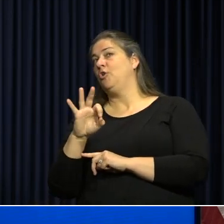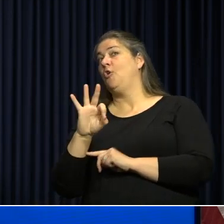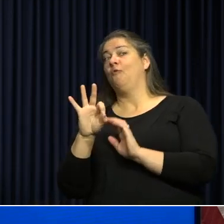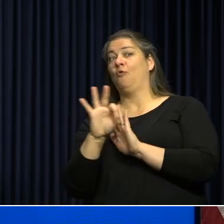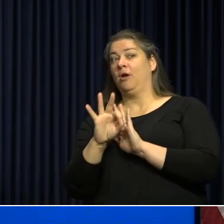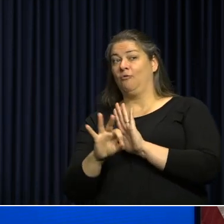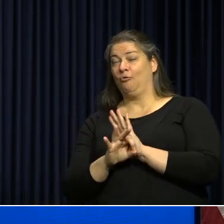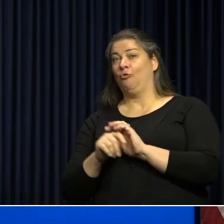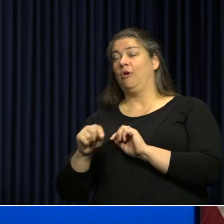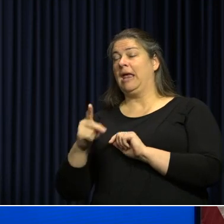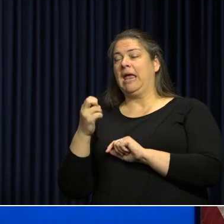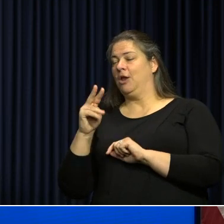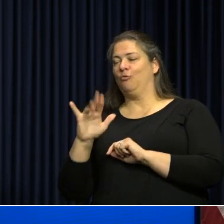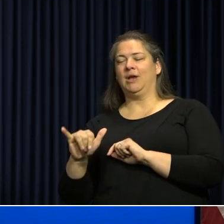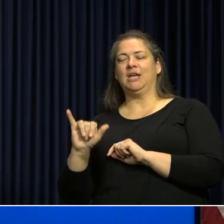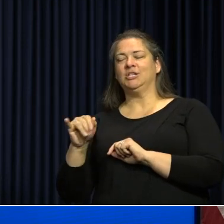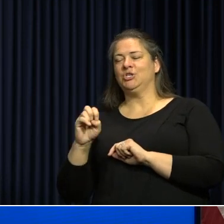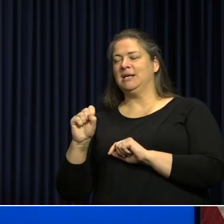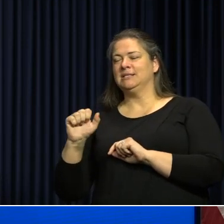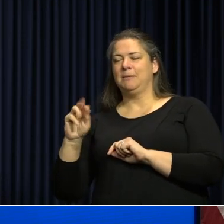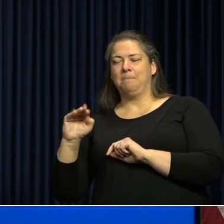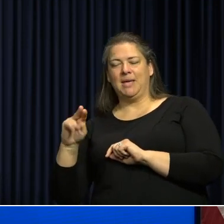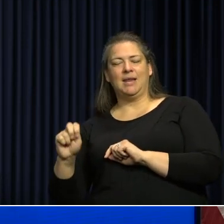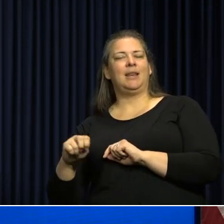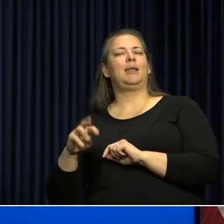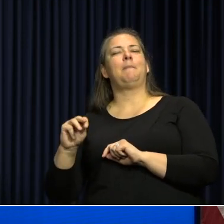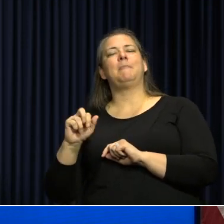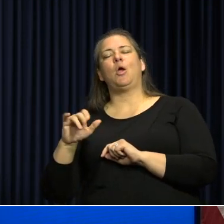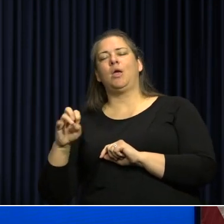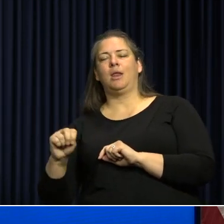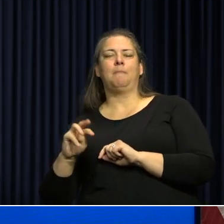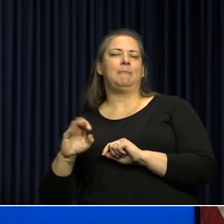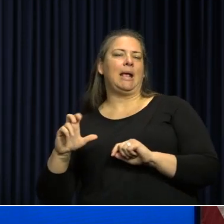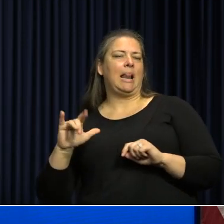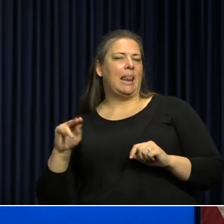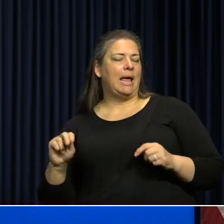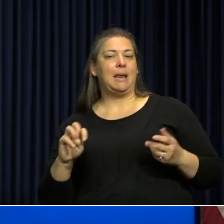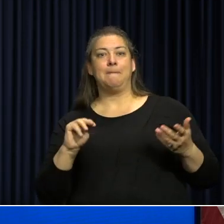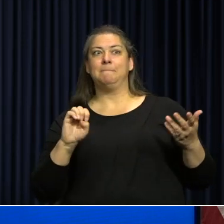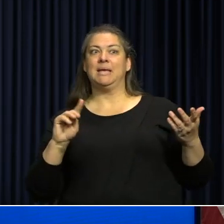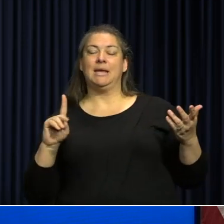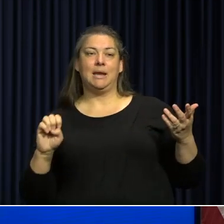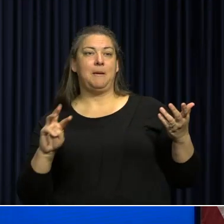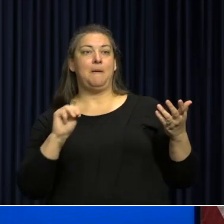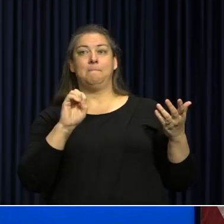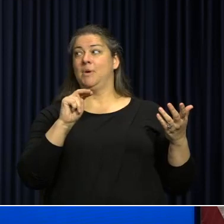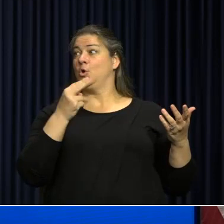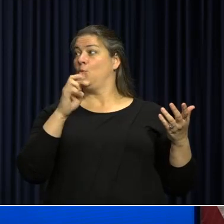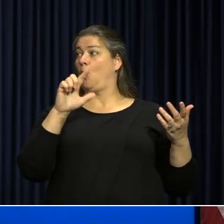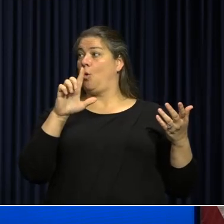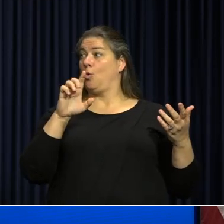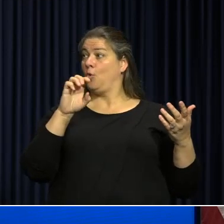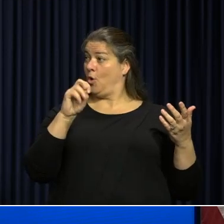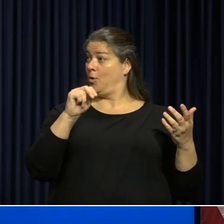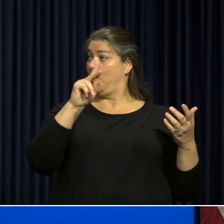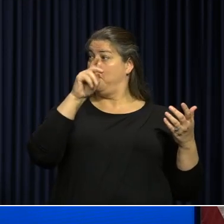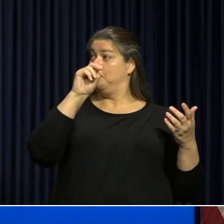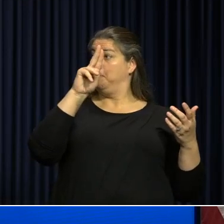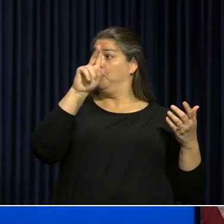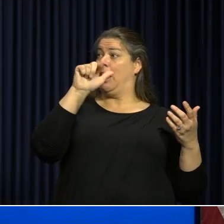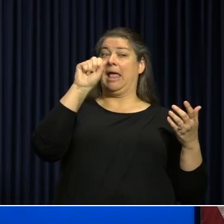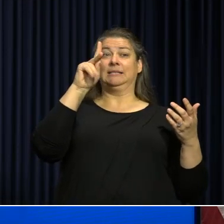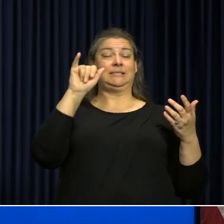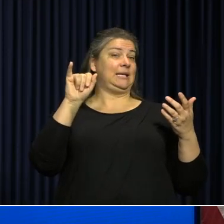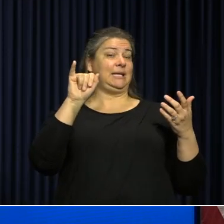Hardin, Henry, Jessamine, Johnson, Letcher, Marion, McLean, Meade, Monroe, Oldham, Pike, Pulaski, Scott,